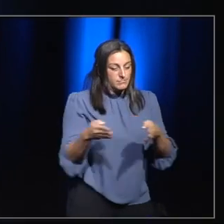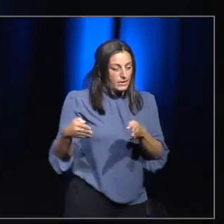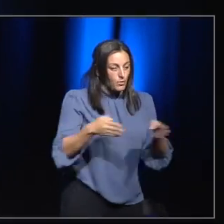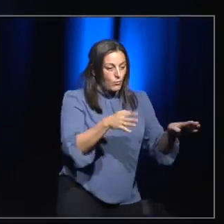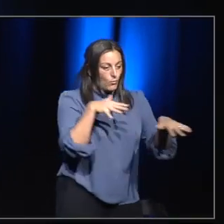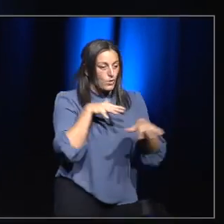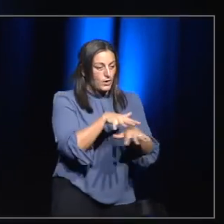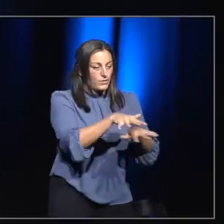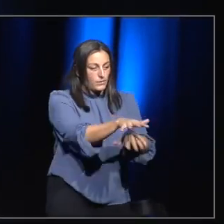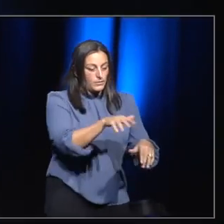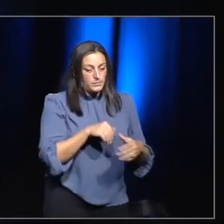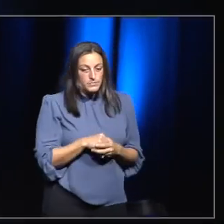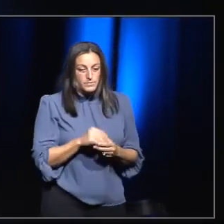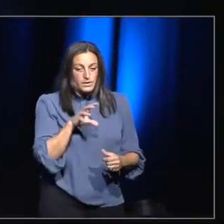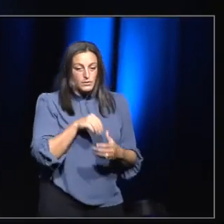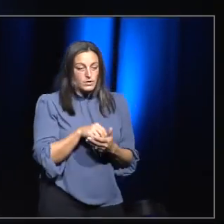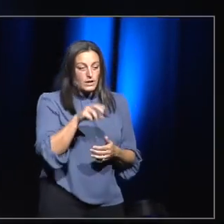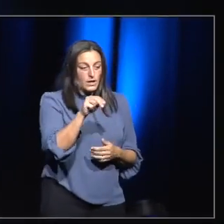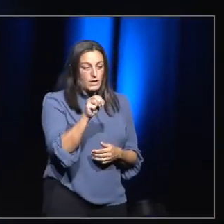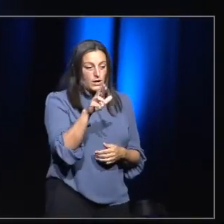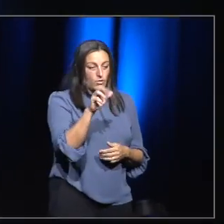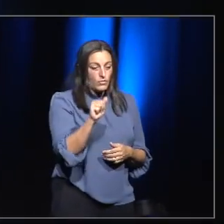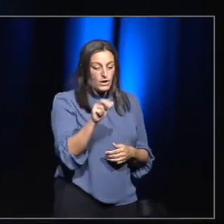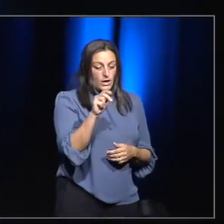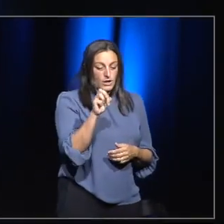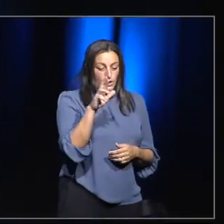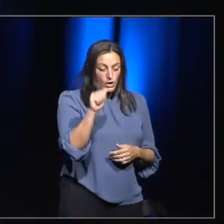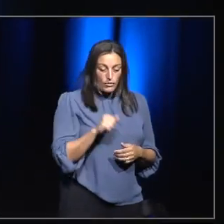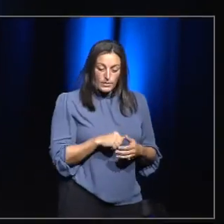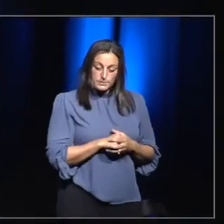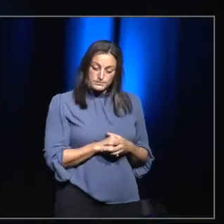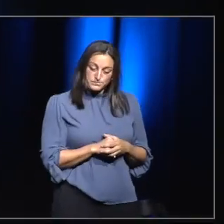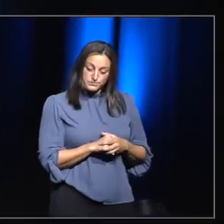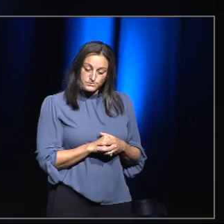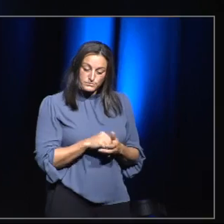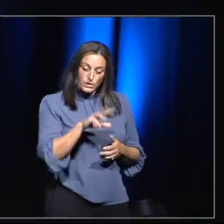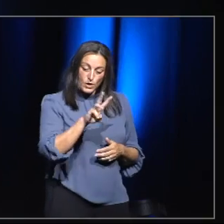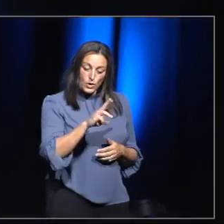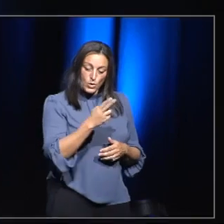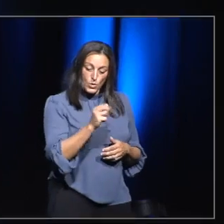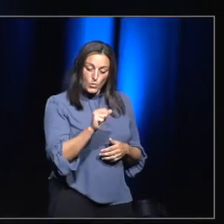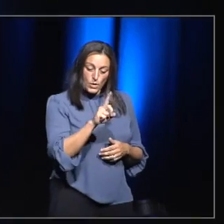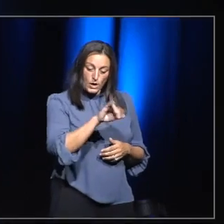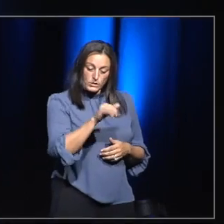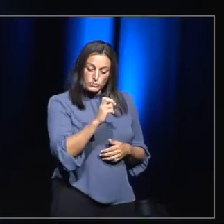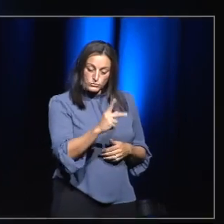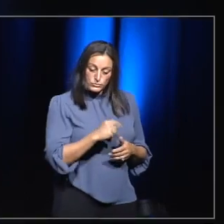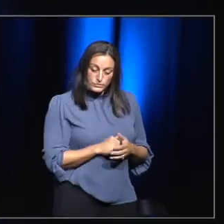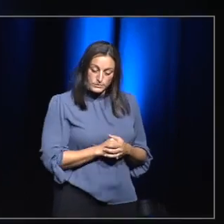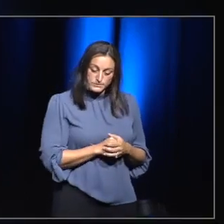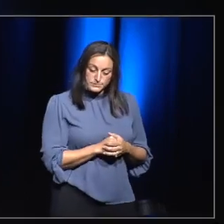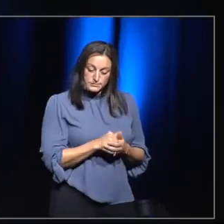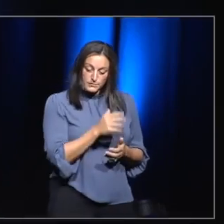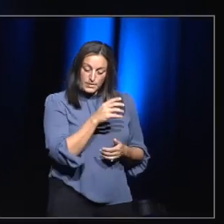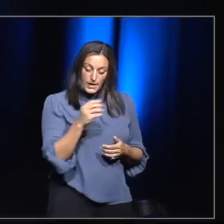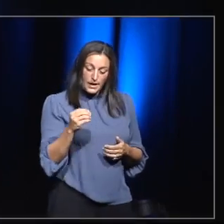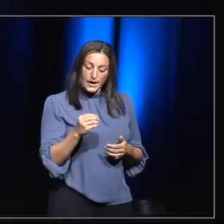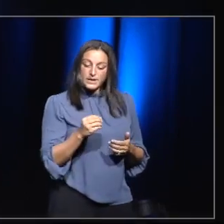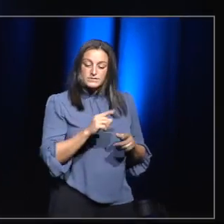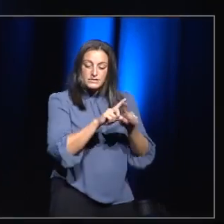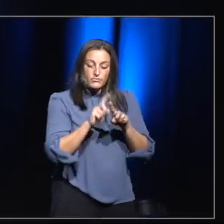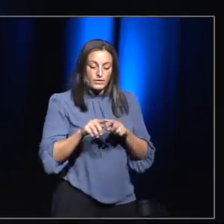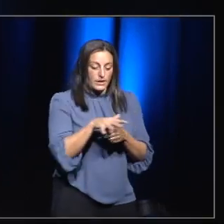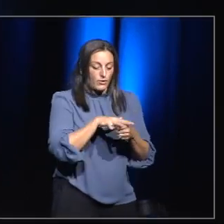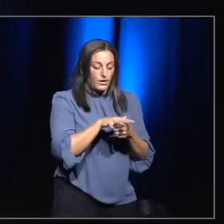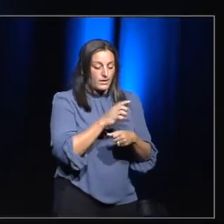the Noble Nara, Noble Yeringan, and Jargara, on which my own research has taken place. I pay